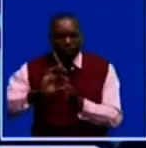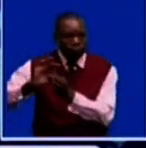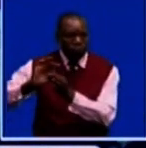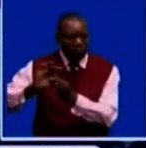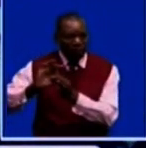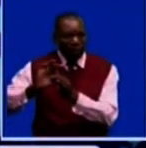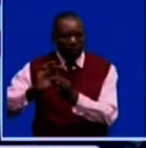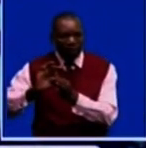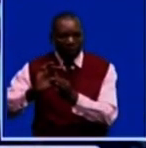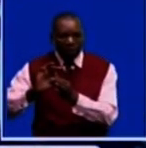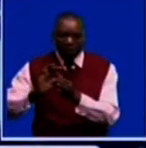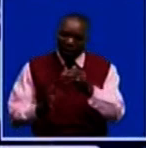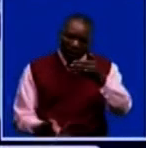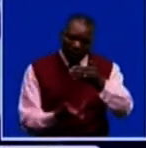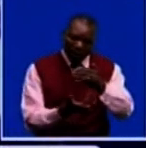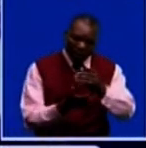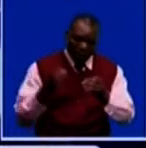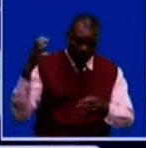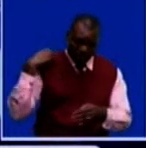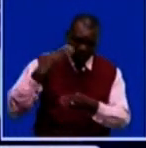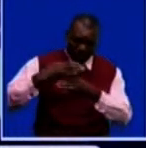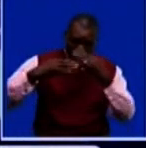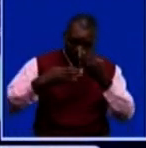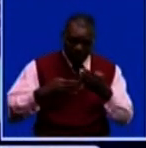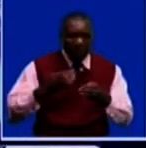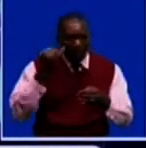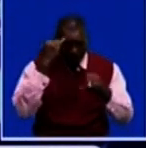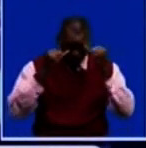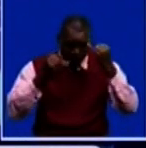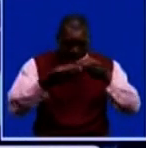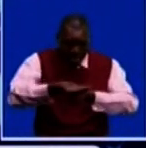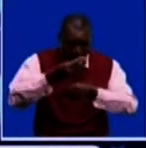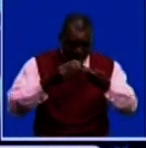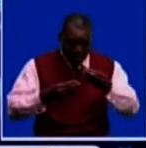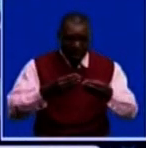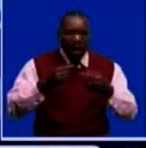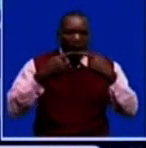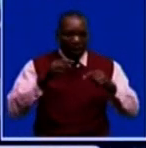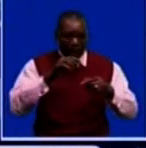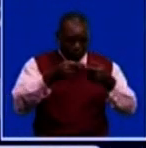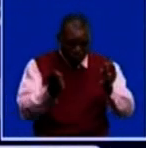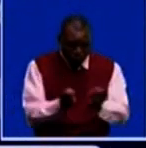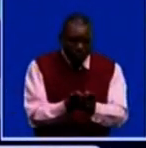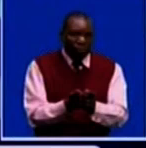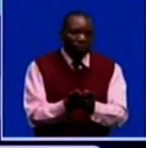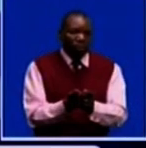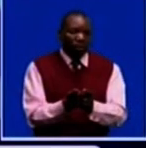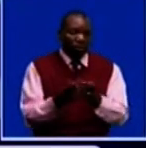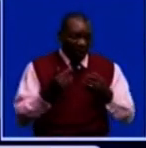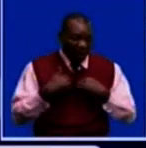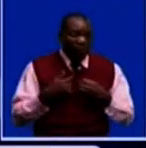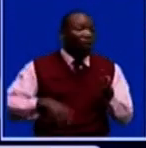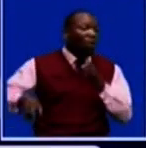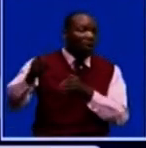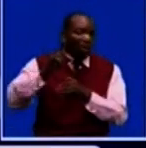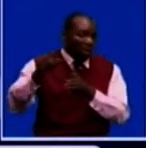technical capacity building and content exchange. Chongqing Broadcasting Group, which has 1 billion viewership, says it will also